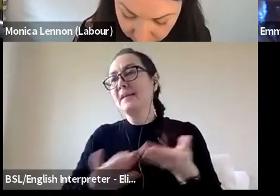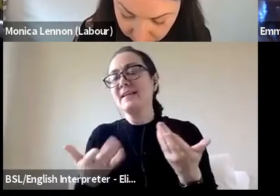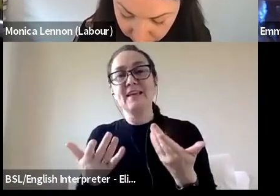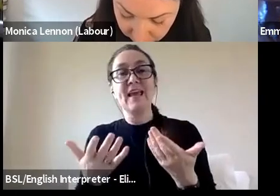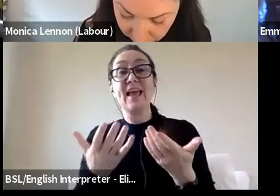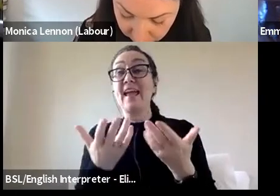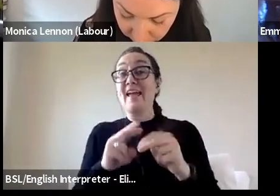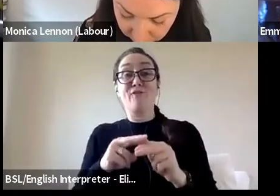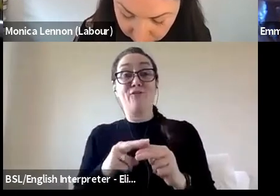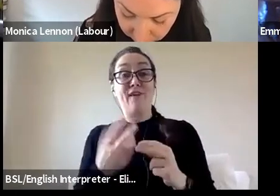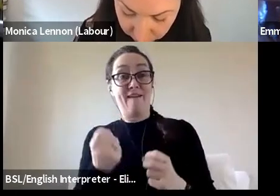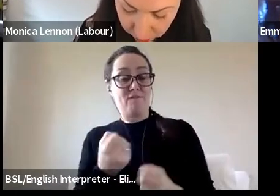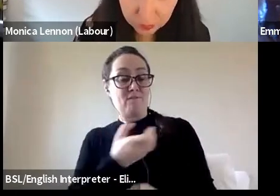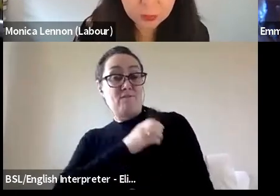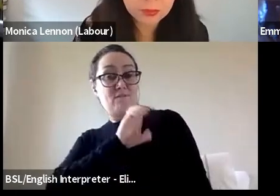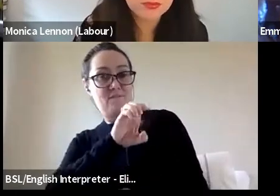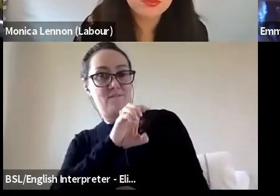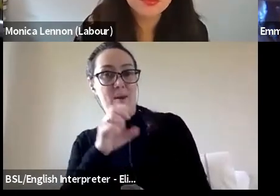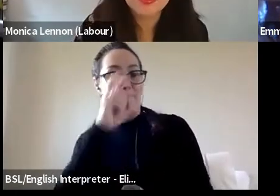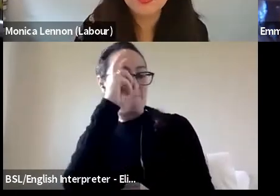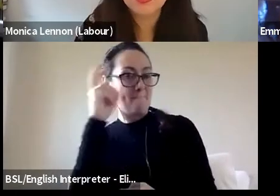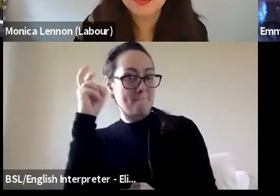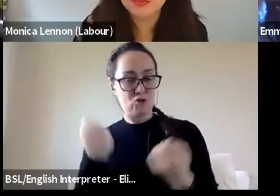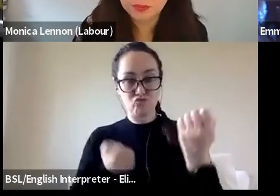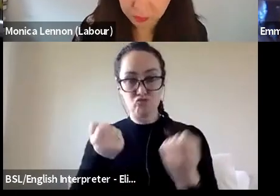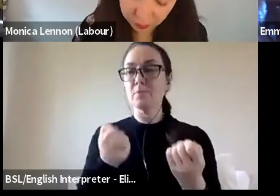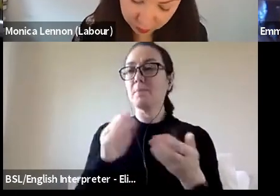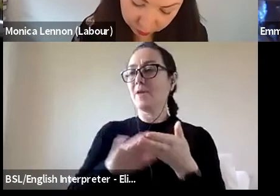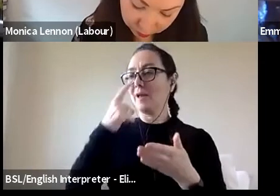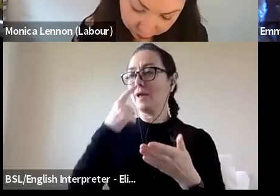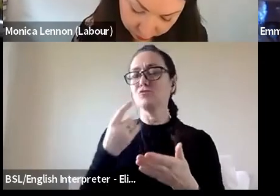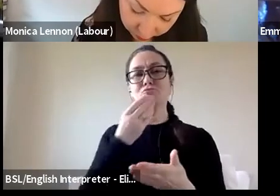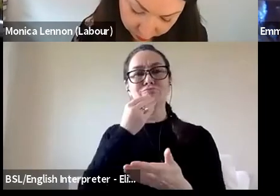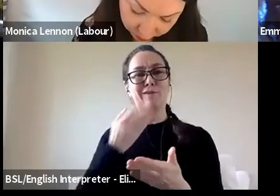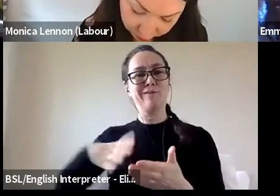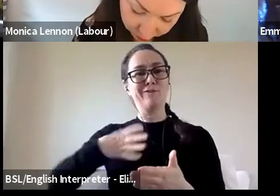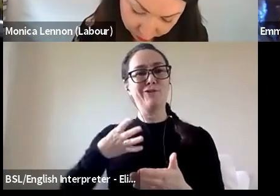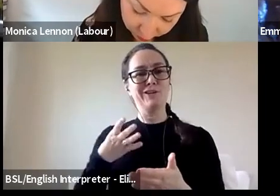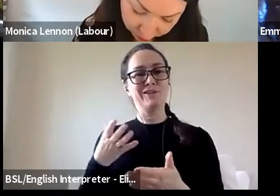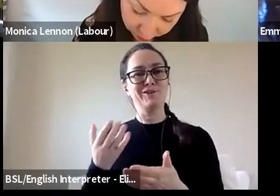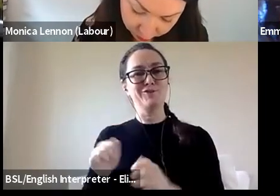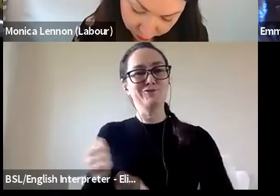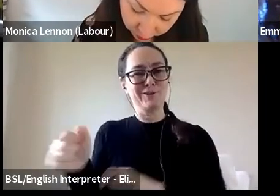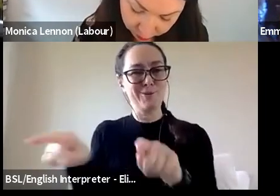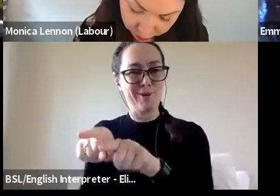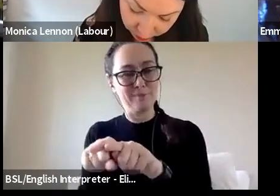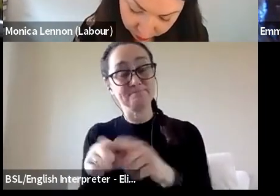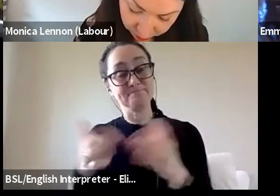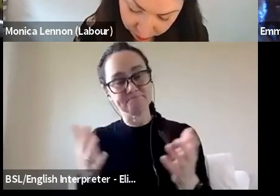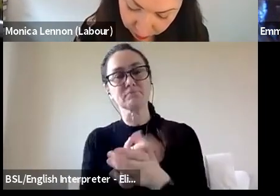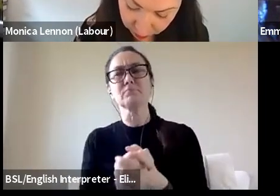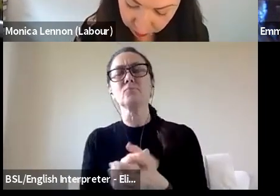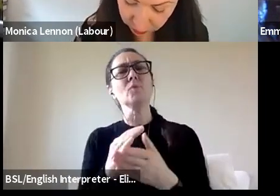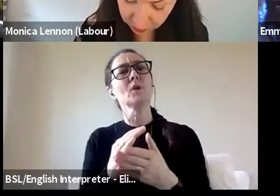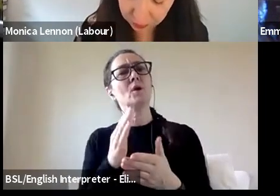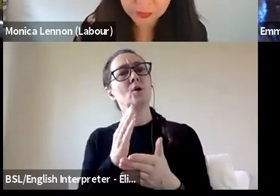bus concession would qualify for train concession as well. In terms of sort of physical accessibility